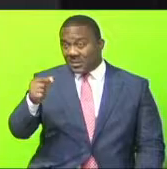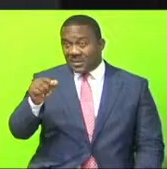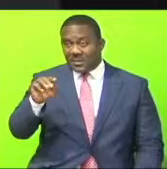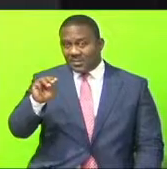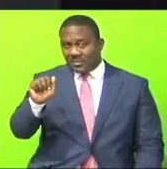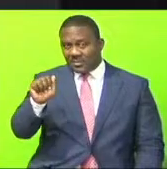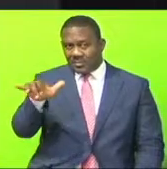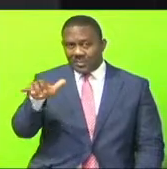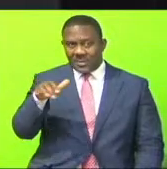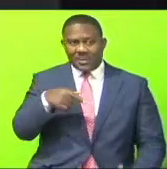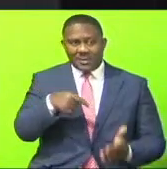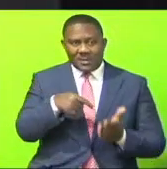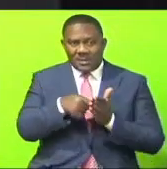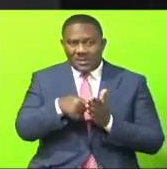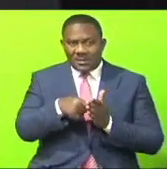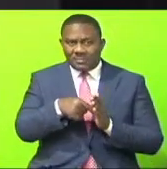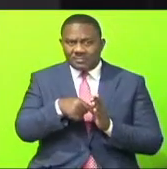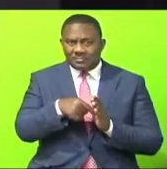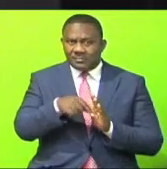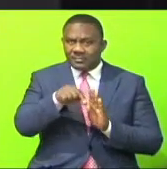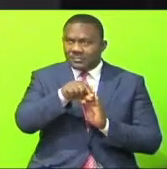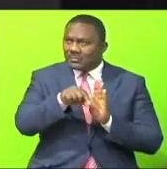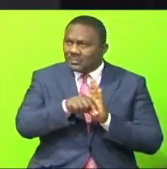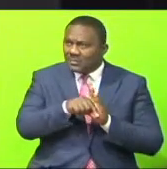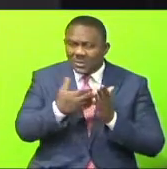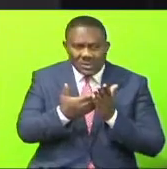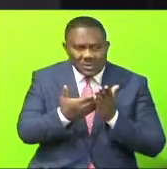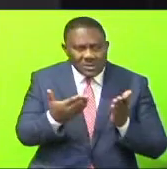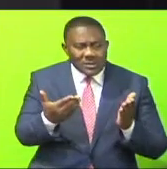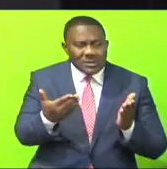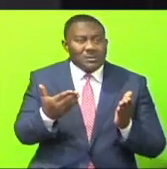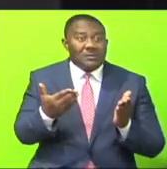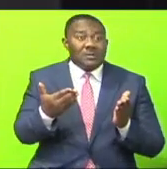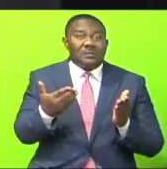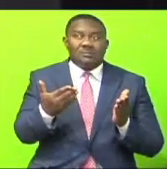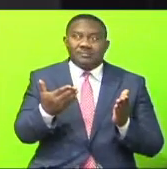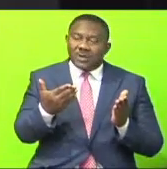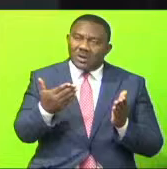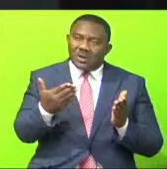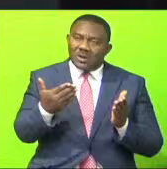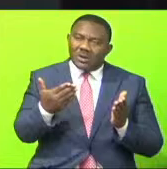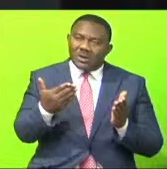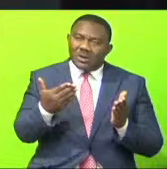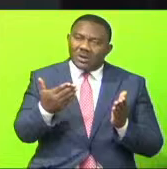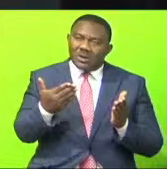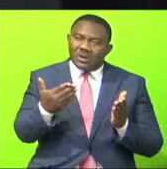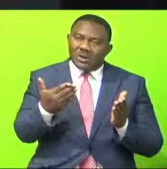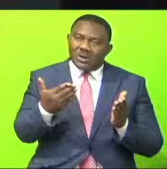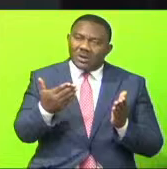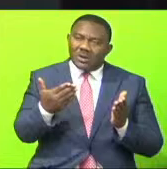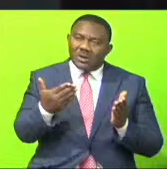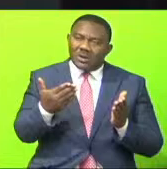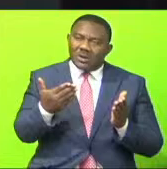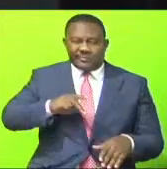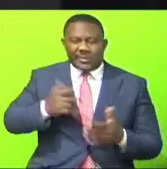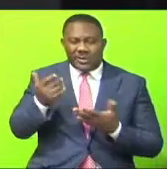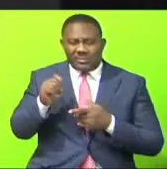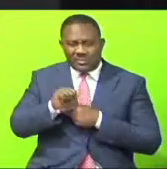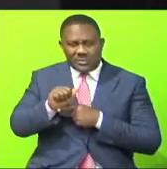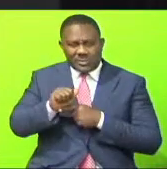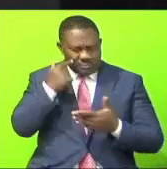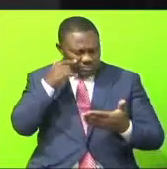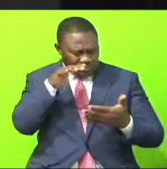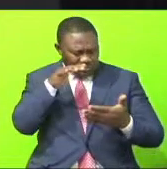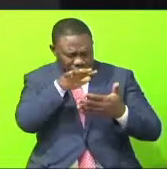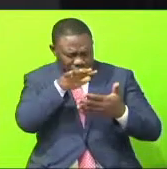Quran of parliamentary practice in the Commonwealth. I have never found